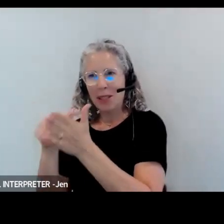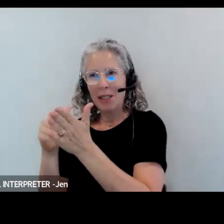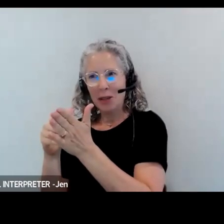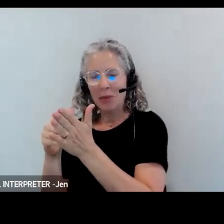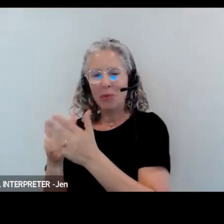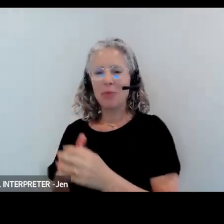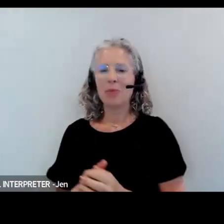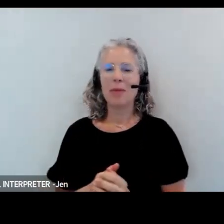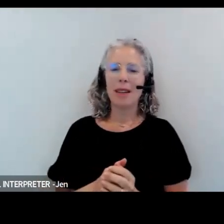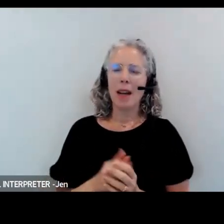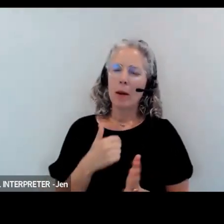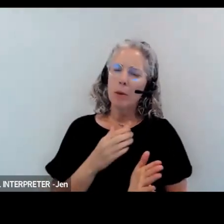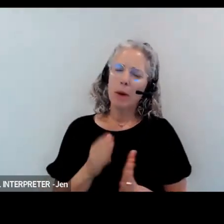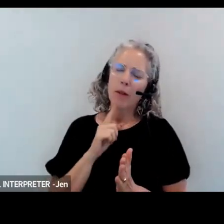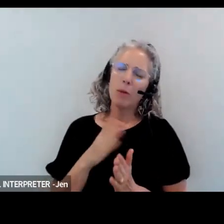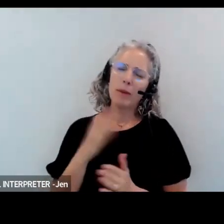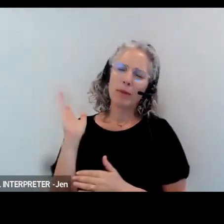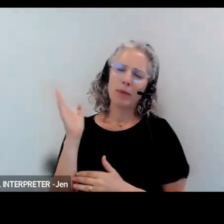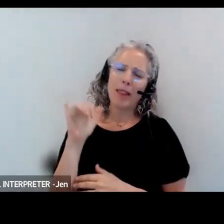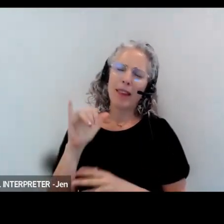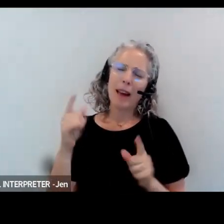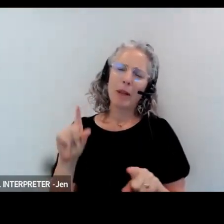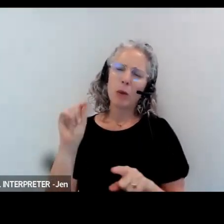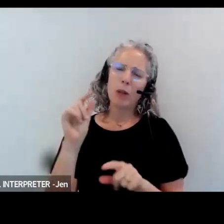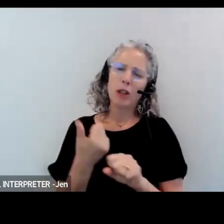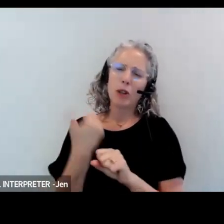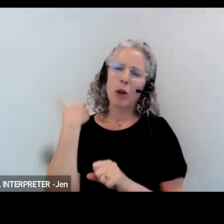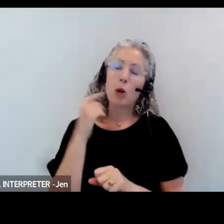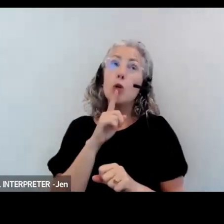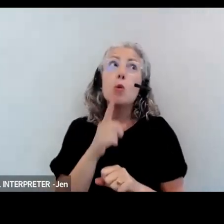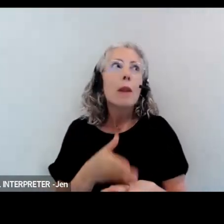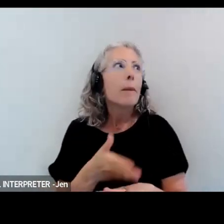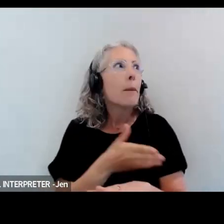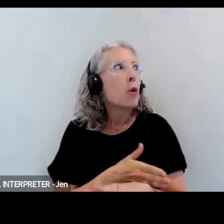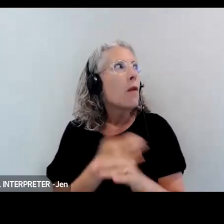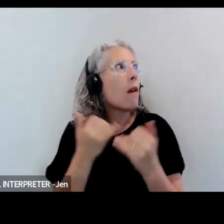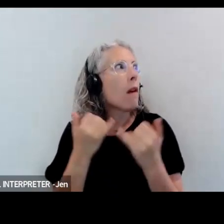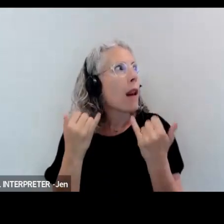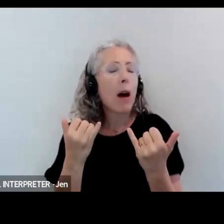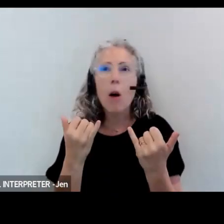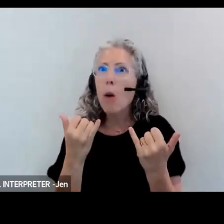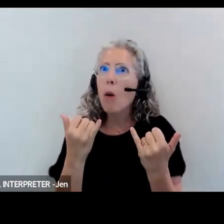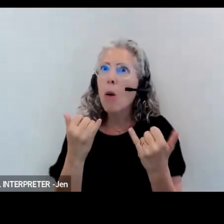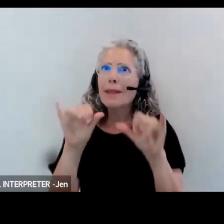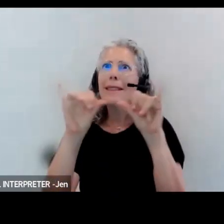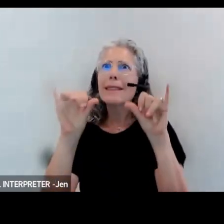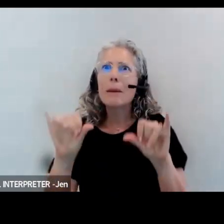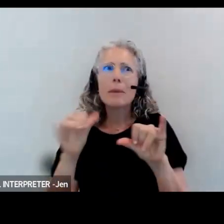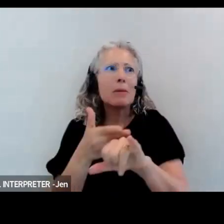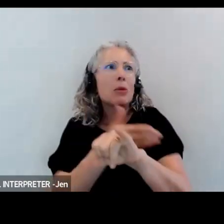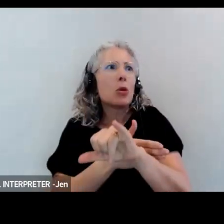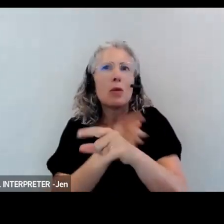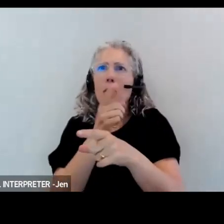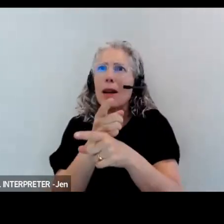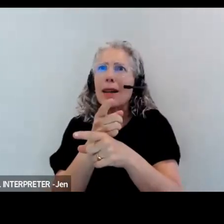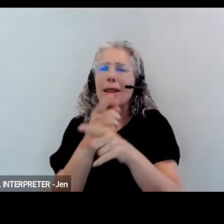part of preparing for this, I'm thinking like, all right, that was 20 years ago. Surely it's gotten better now. Surely systems